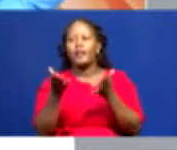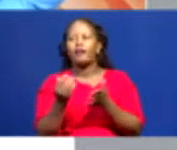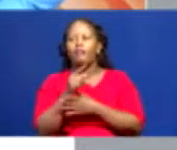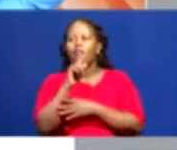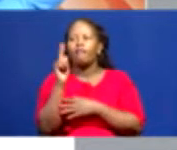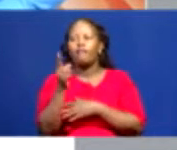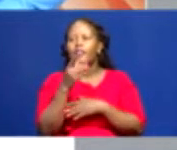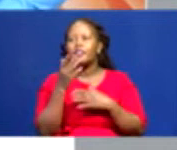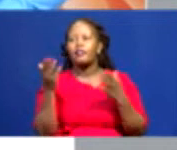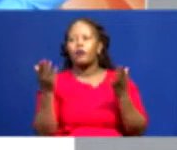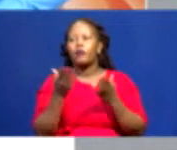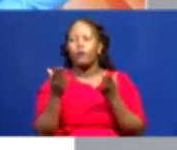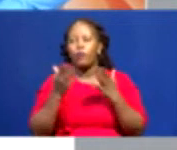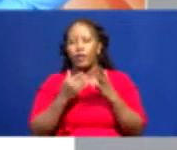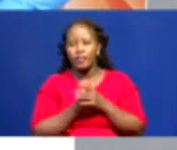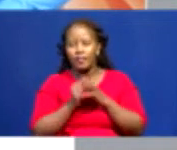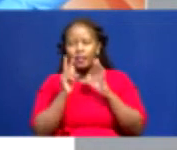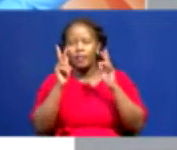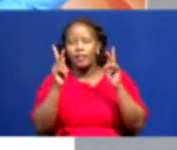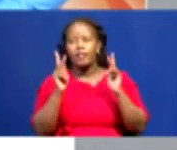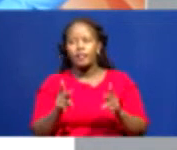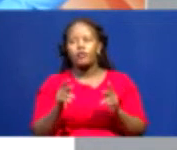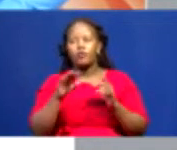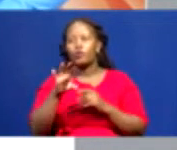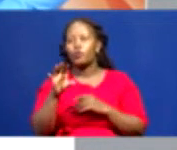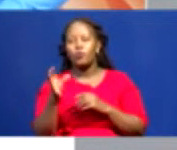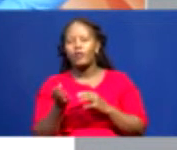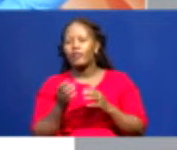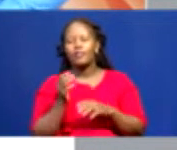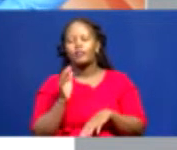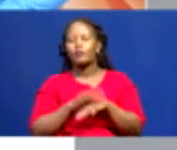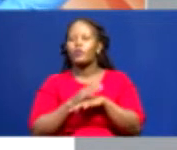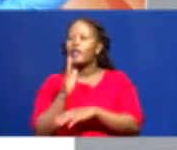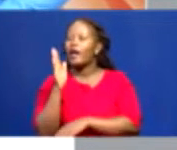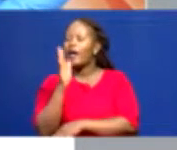cross over to the county of Kisumu. Achola, good afternoon.